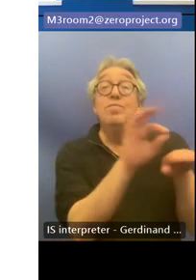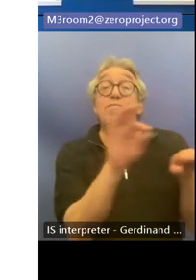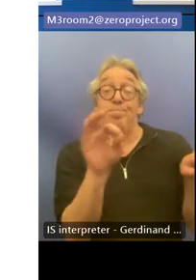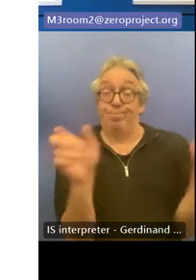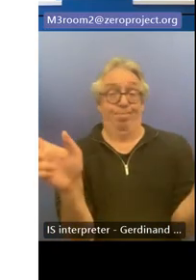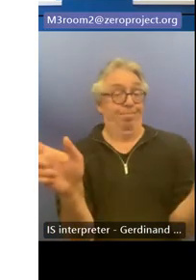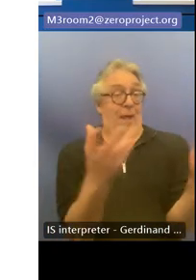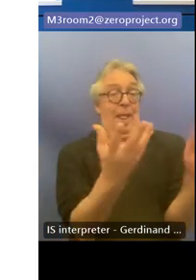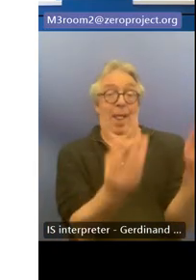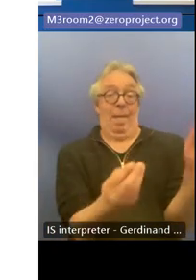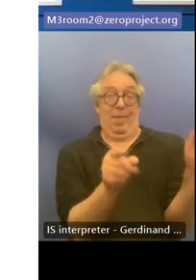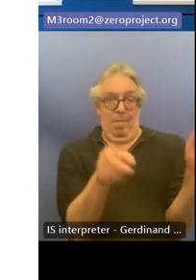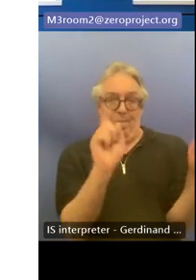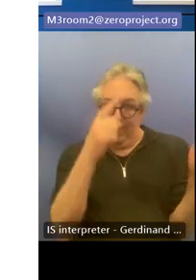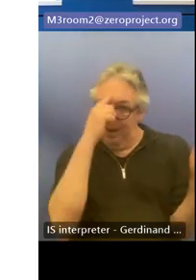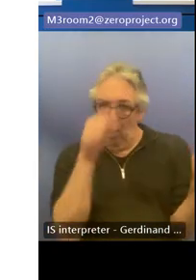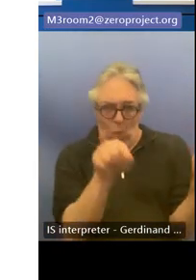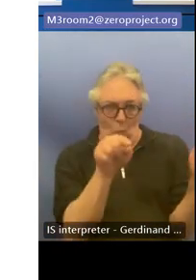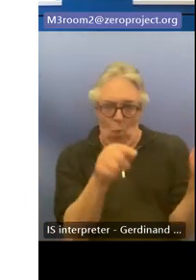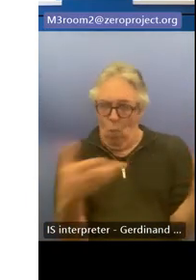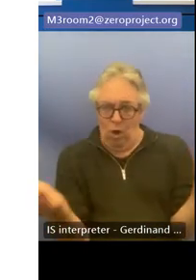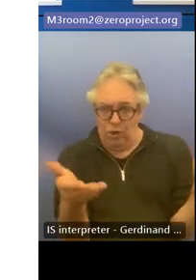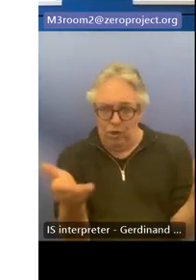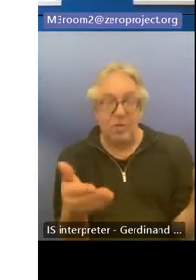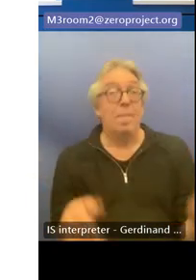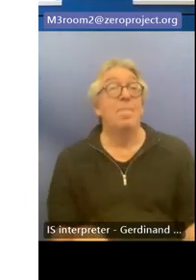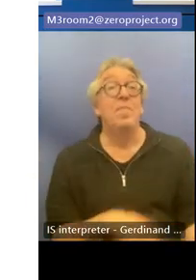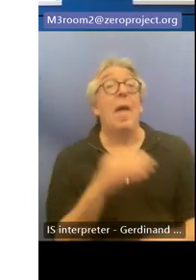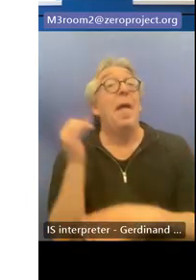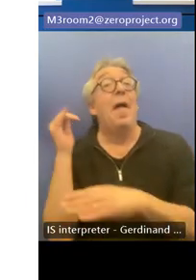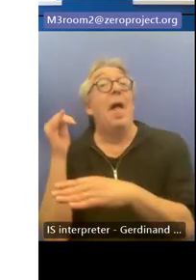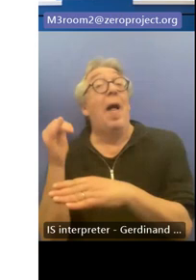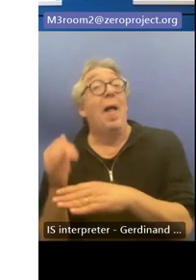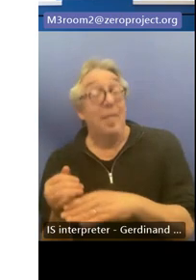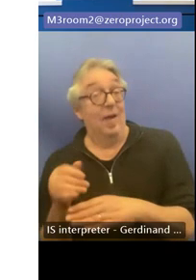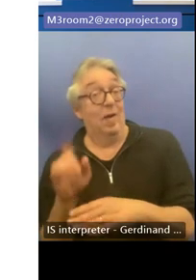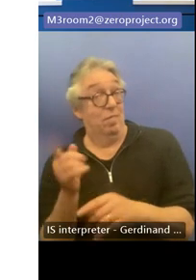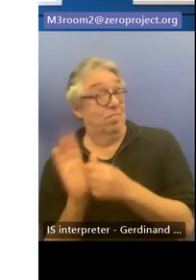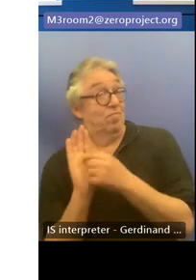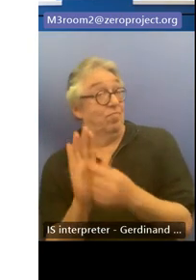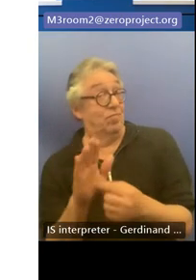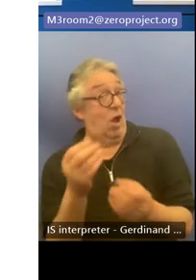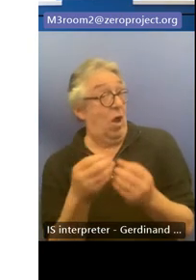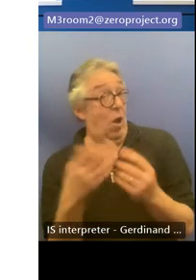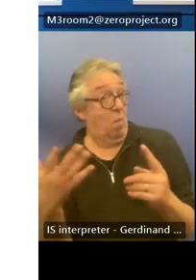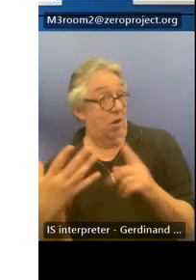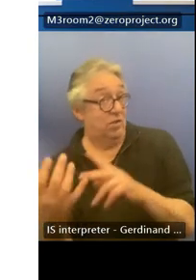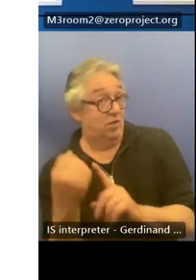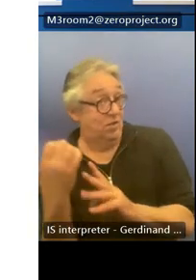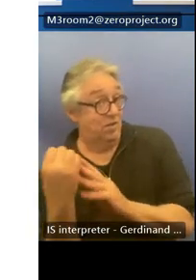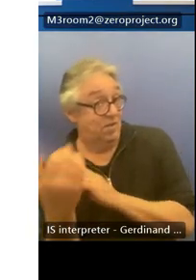And at the end of each lesson, you get shown the percentage, how good you were, how much you achieved.